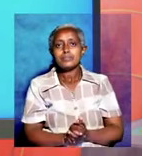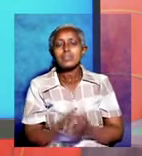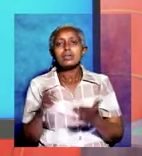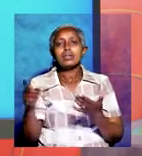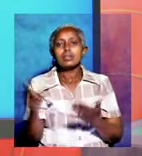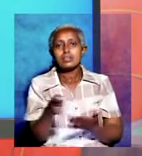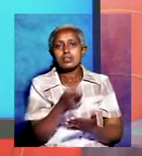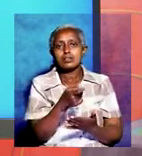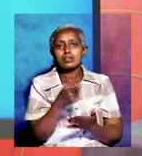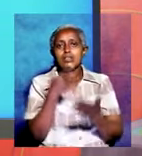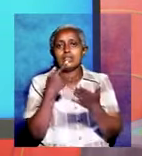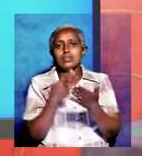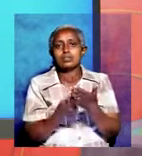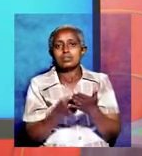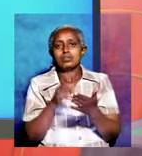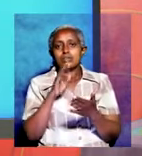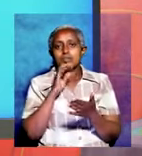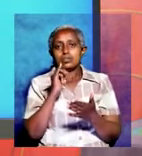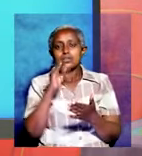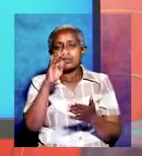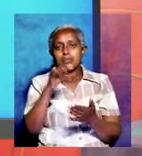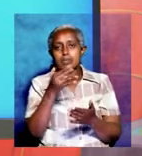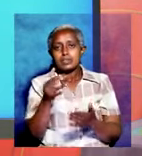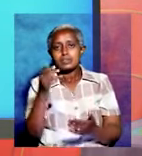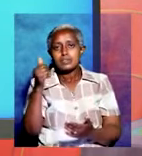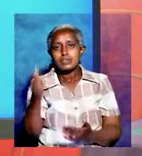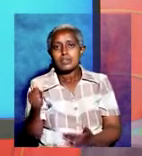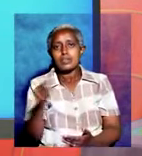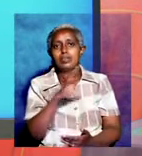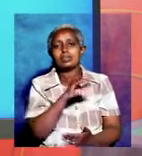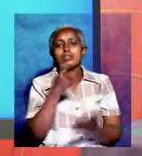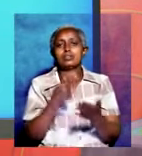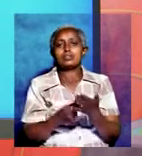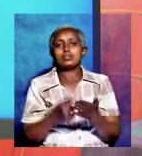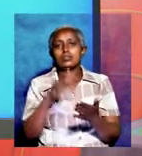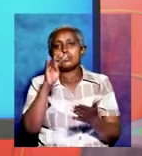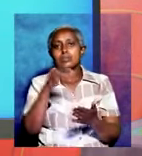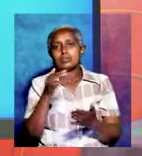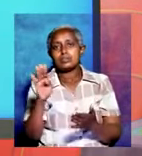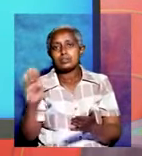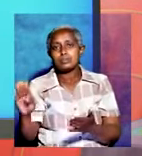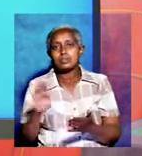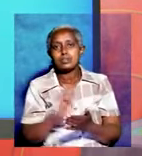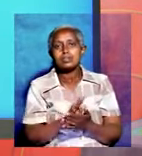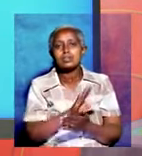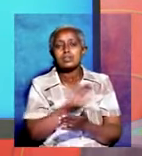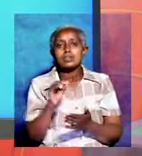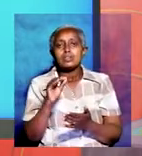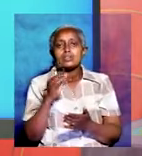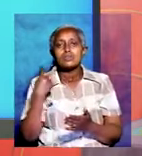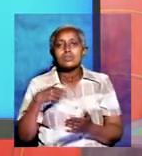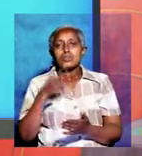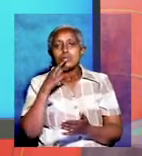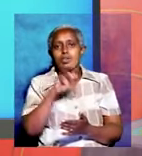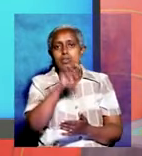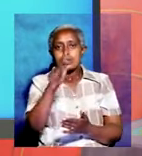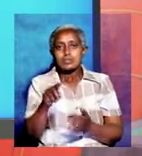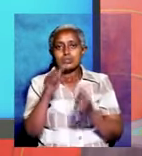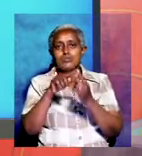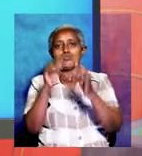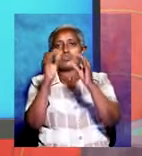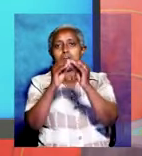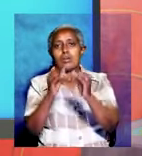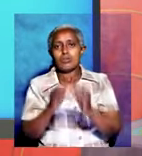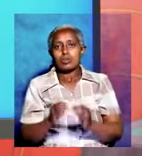Let this one is matrix A and this matrix B, and we are asked to